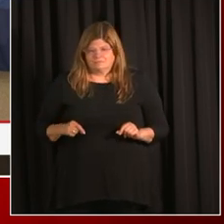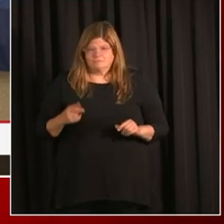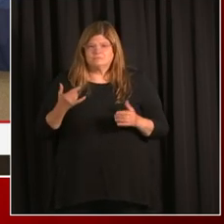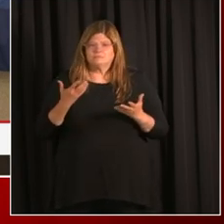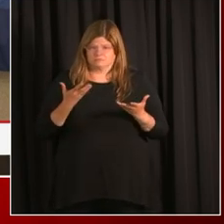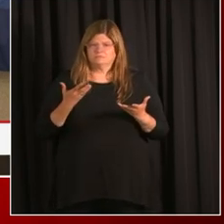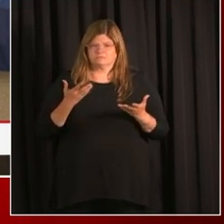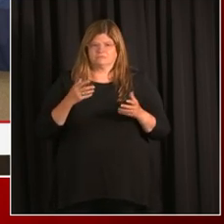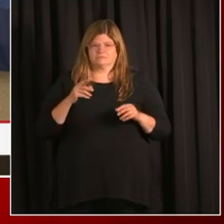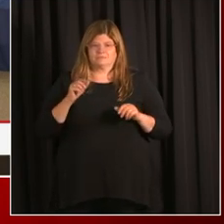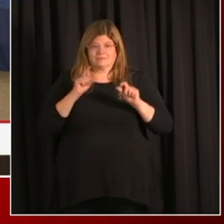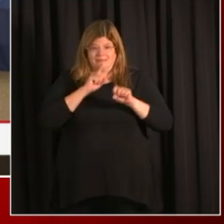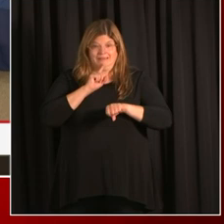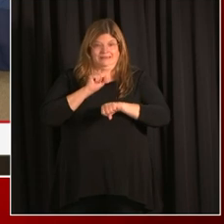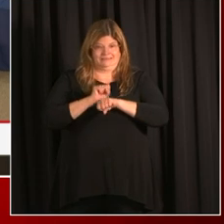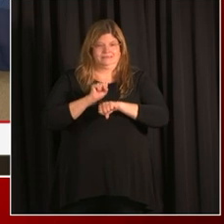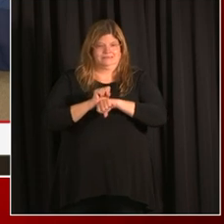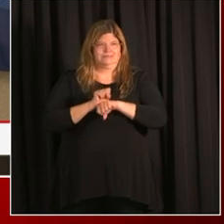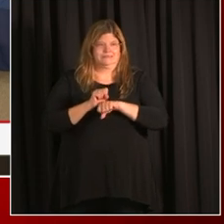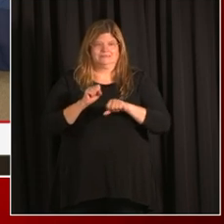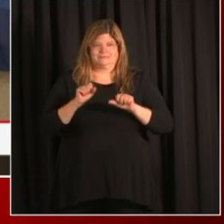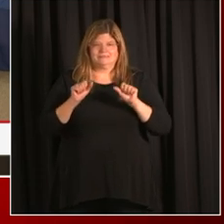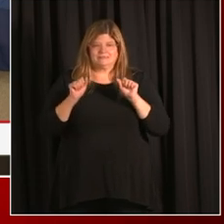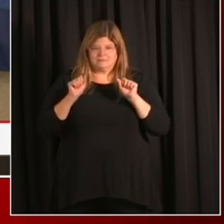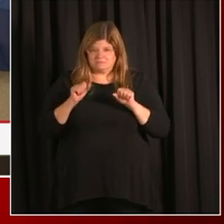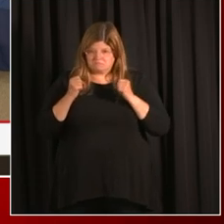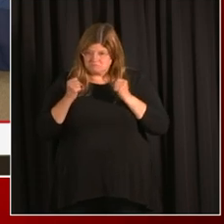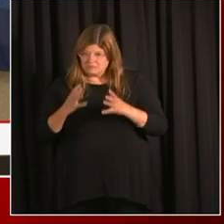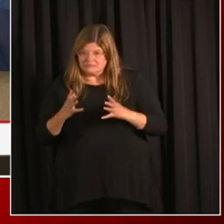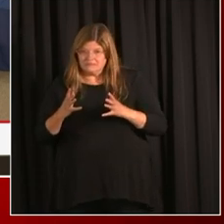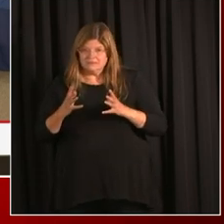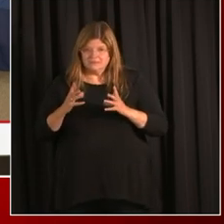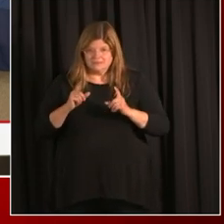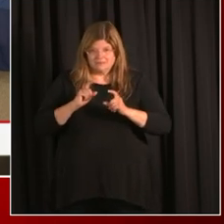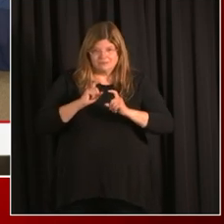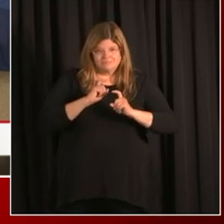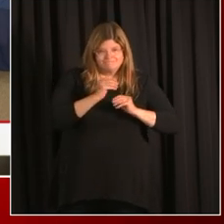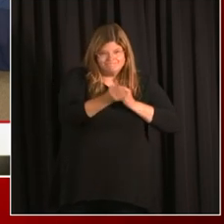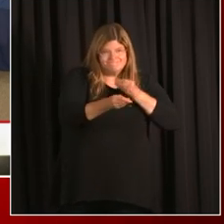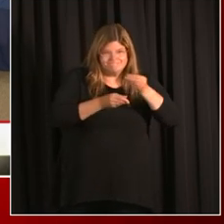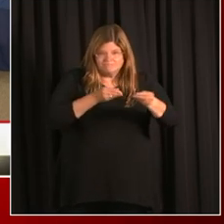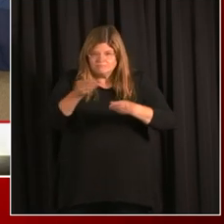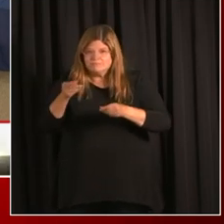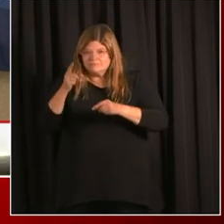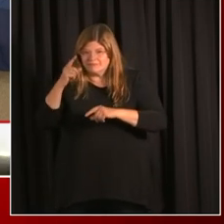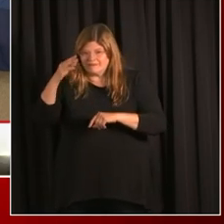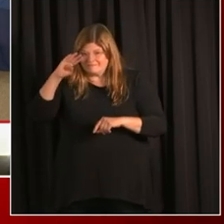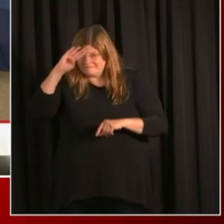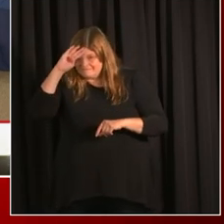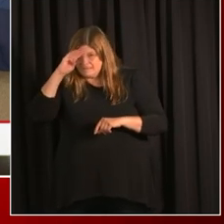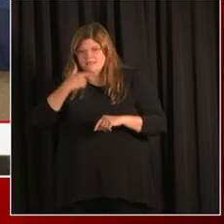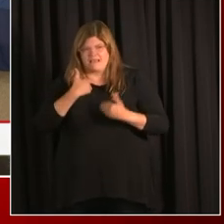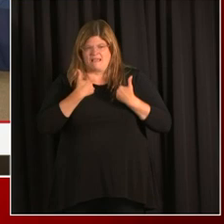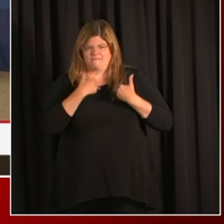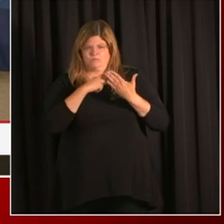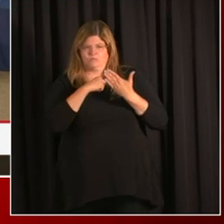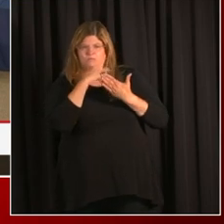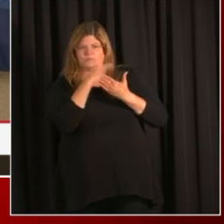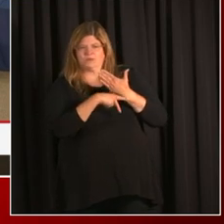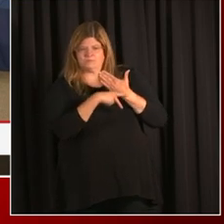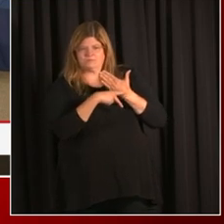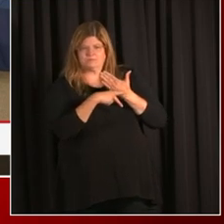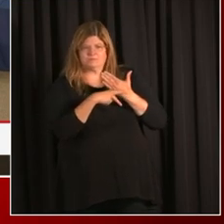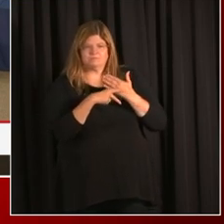so they actually can have a map of people who have fever. They have programs with the